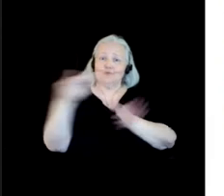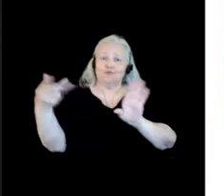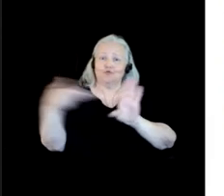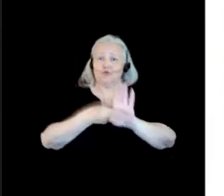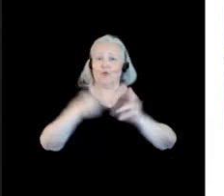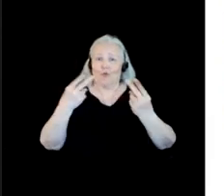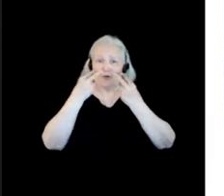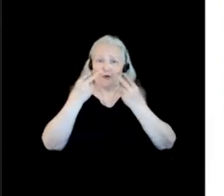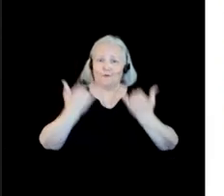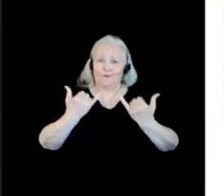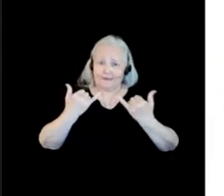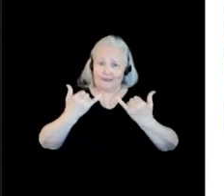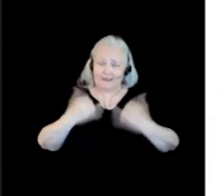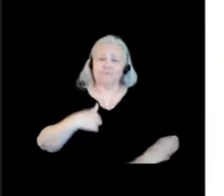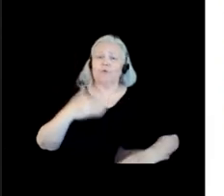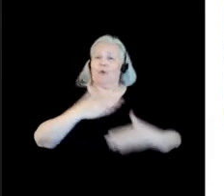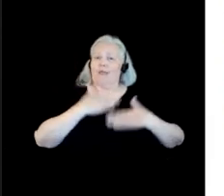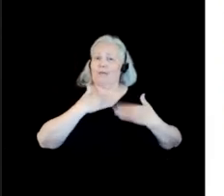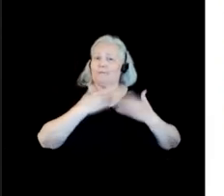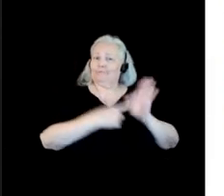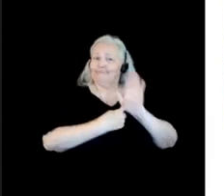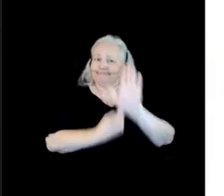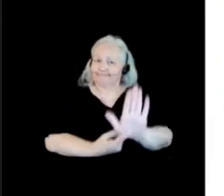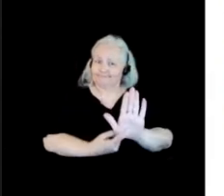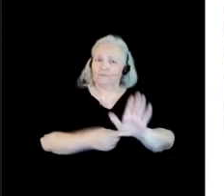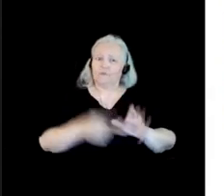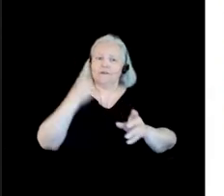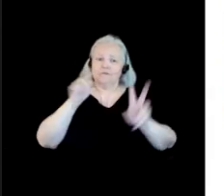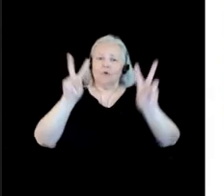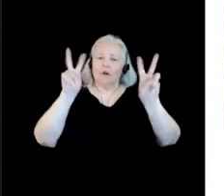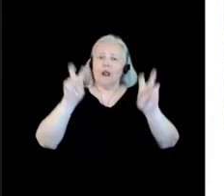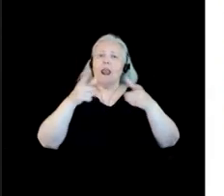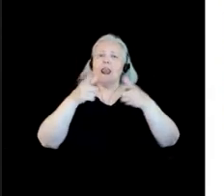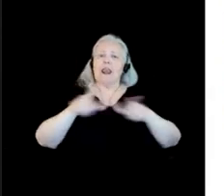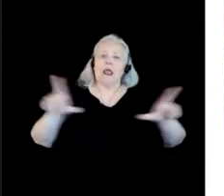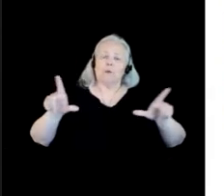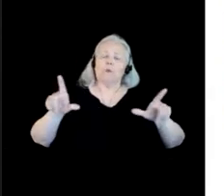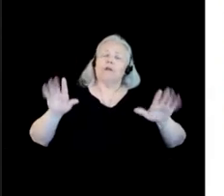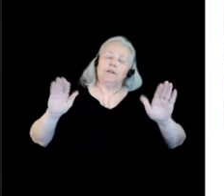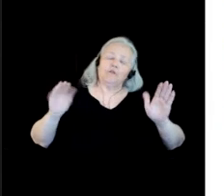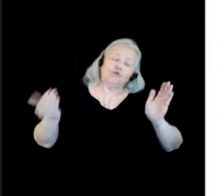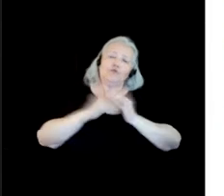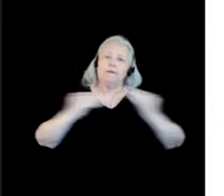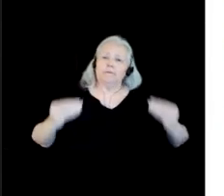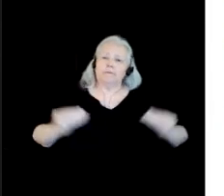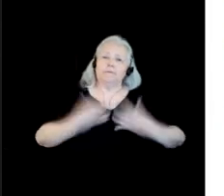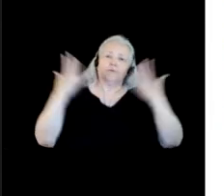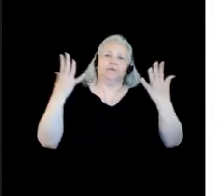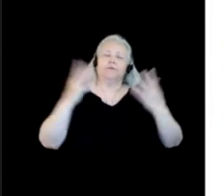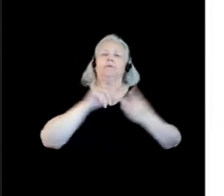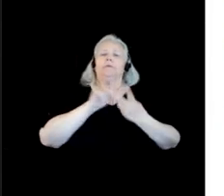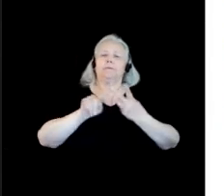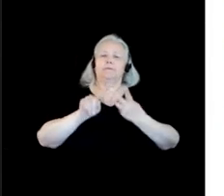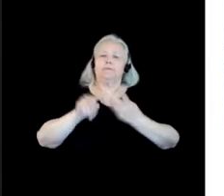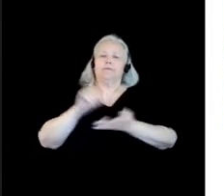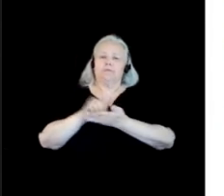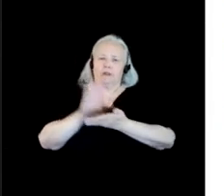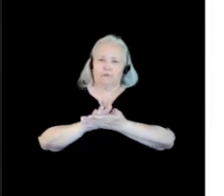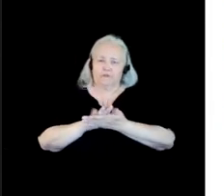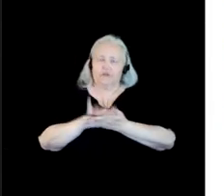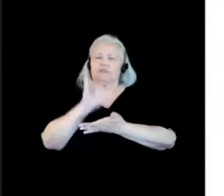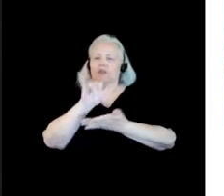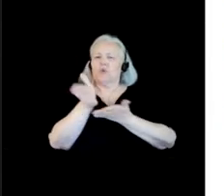excited to present this webinar introducing Language Revitalization and Documentation, which is the newest section of the